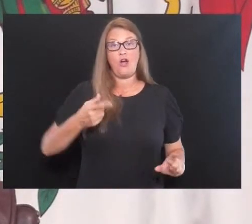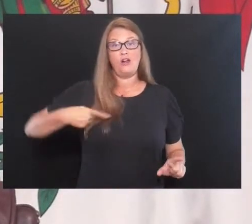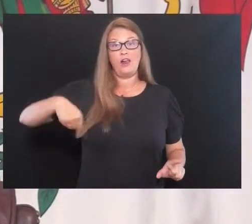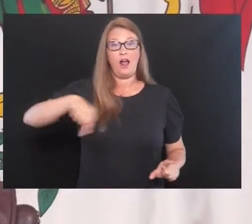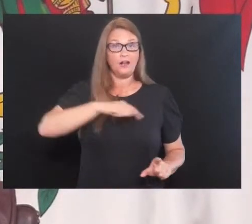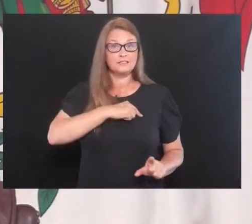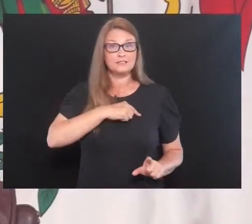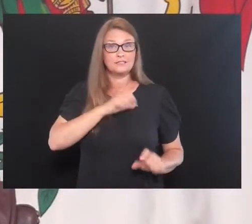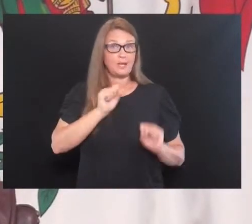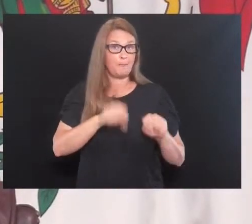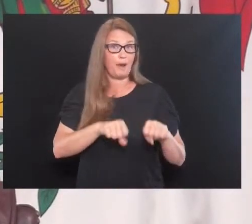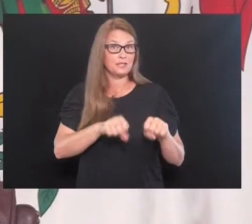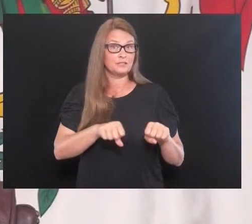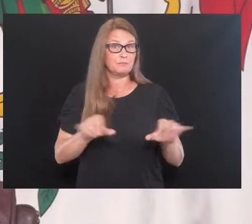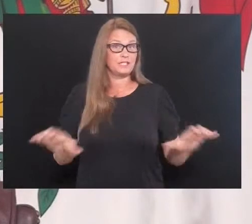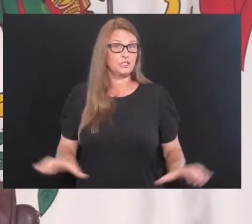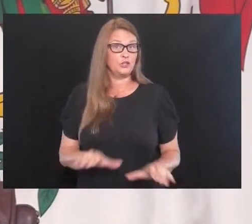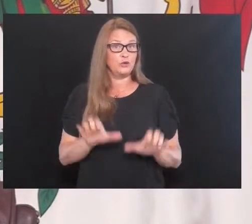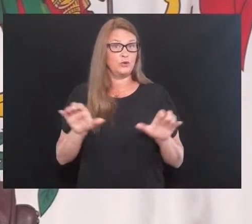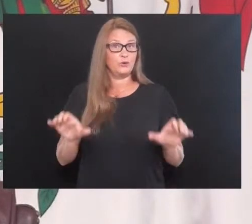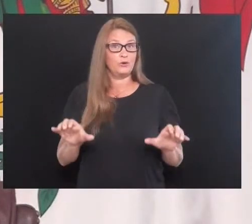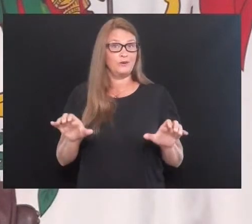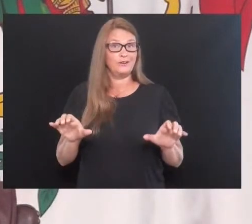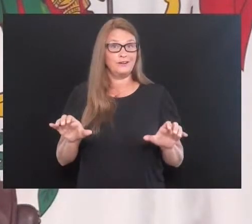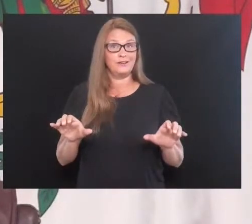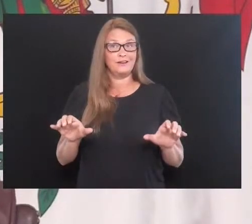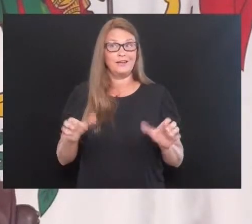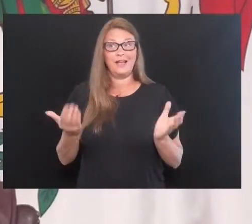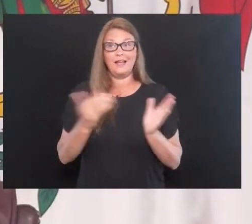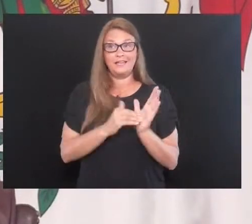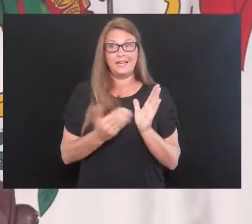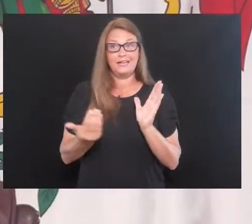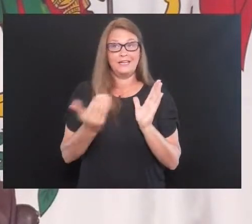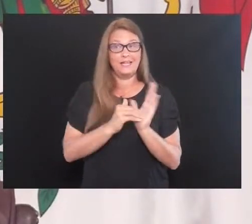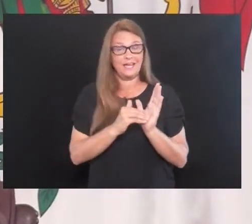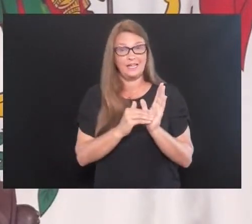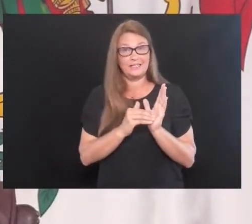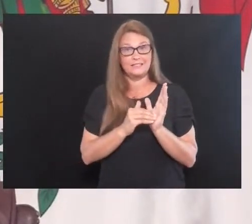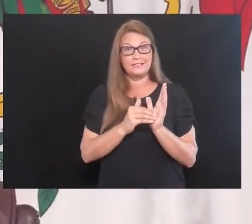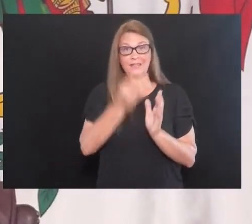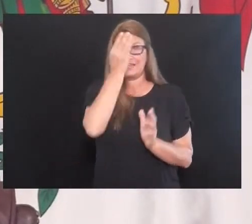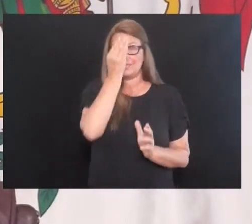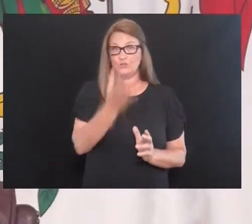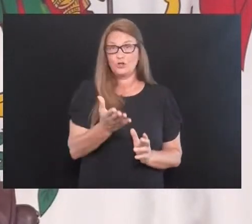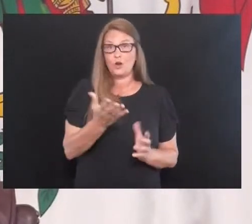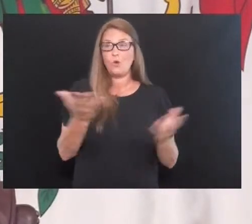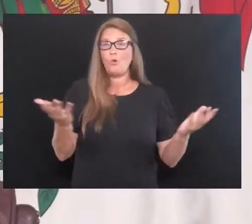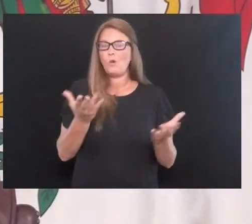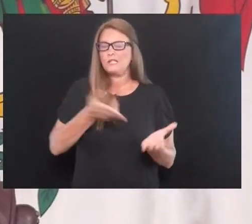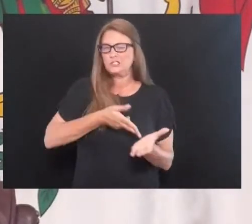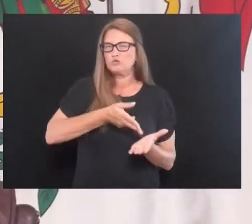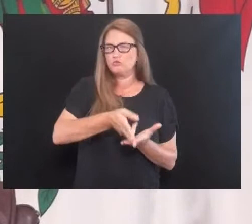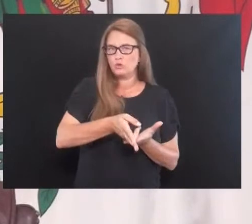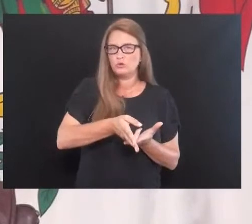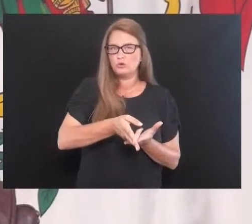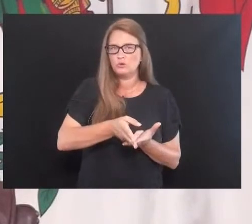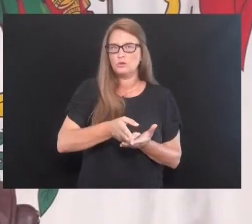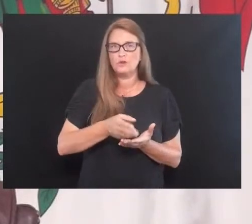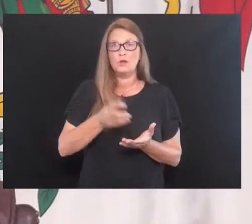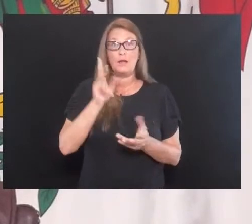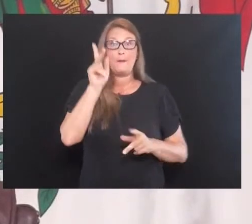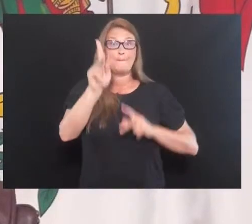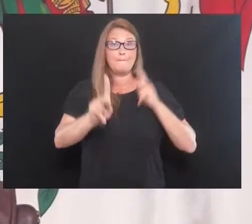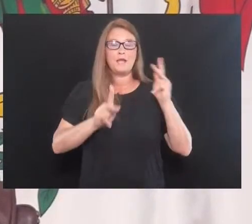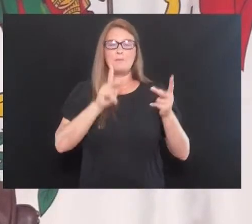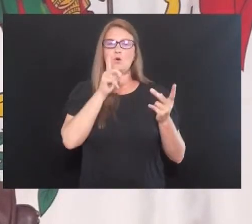possibly do is come here and tell you over and over what I know is the truth. You get people that are